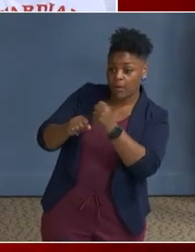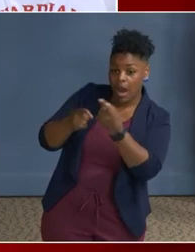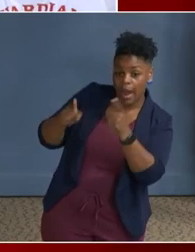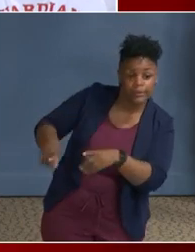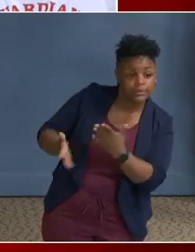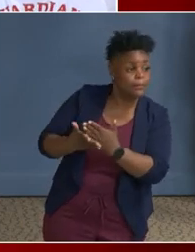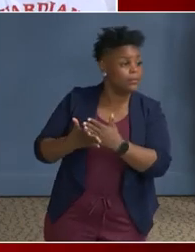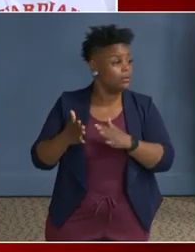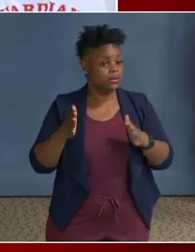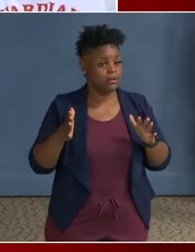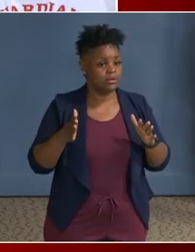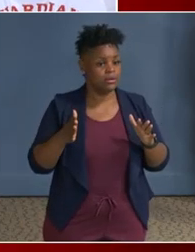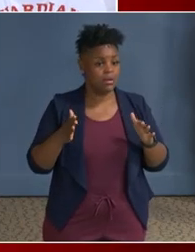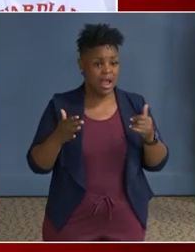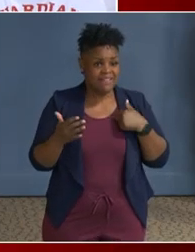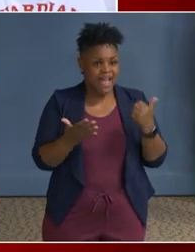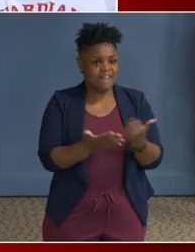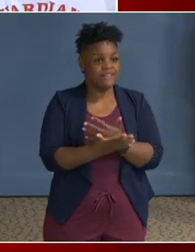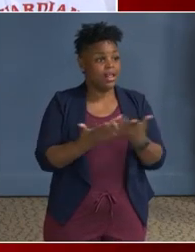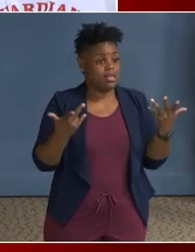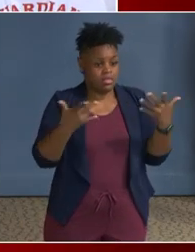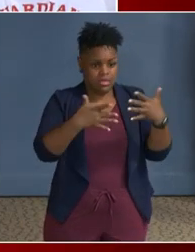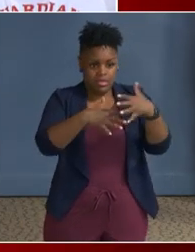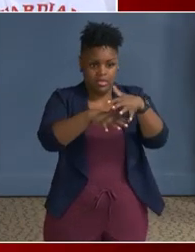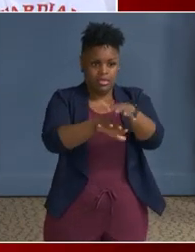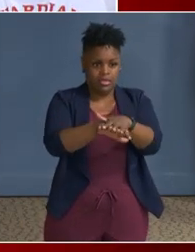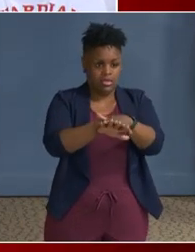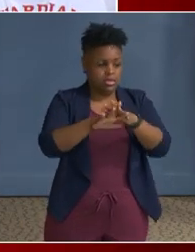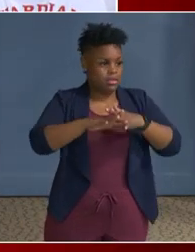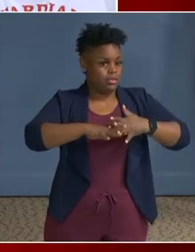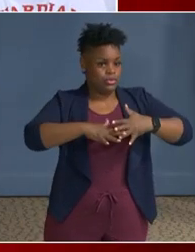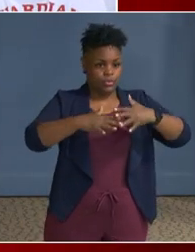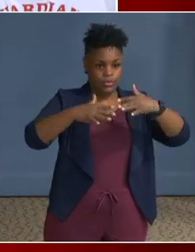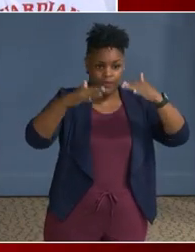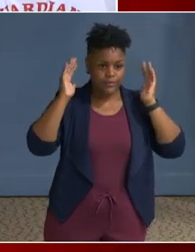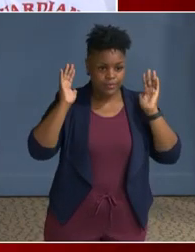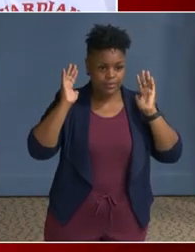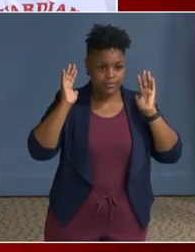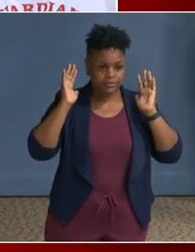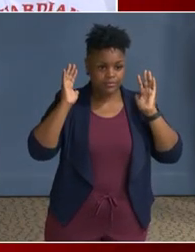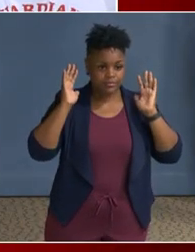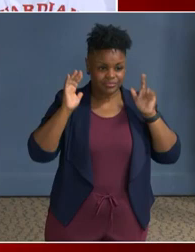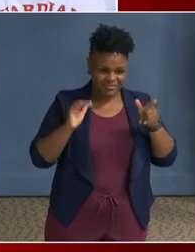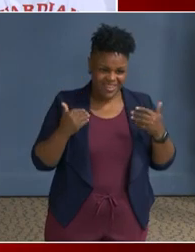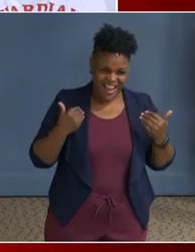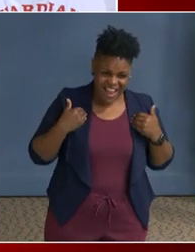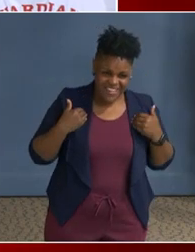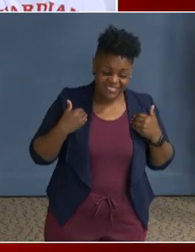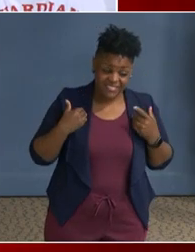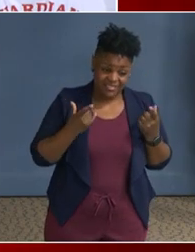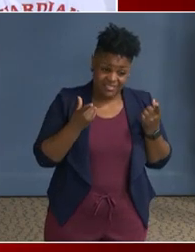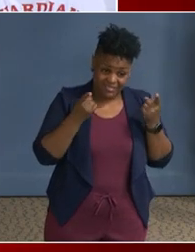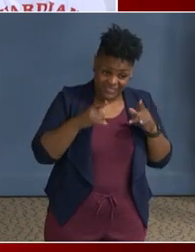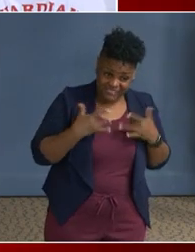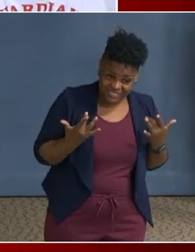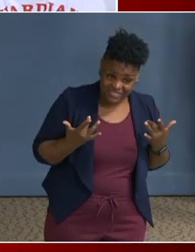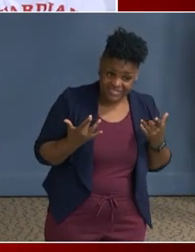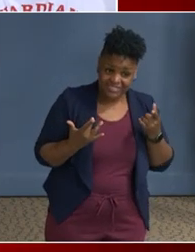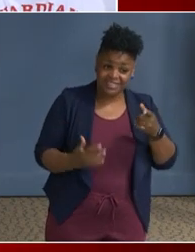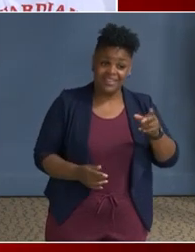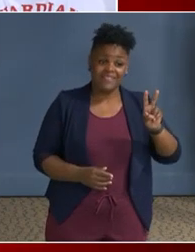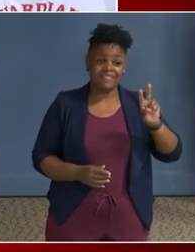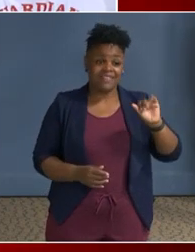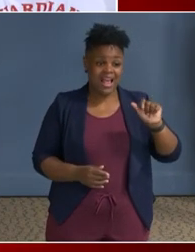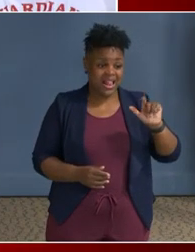this confluence of having an event sponsored by violence interrupters, have